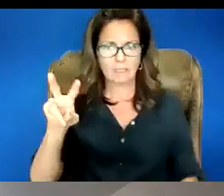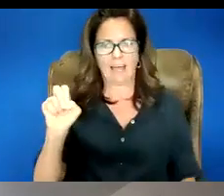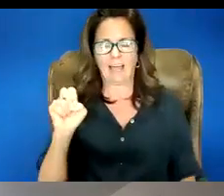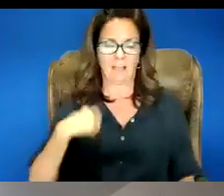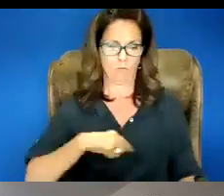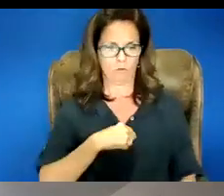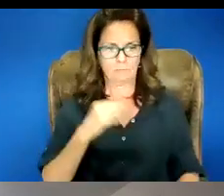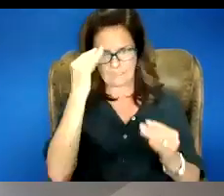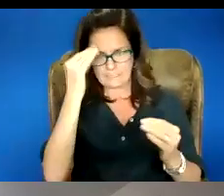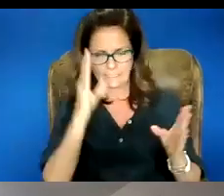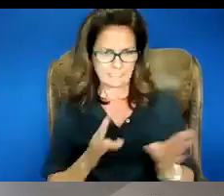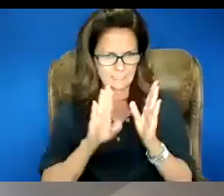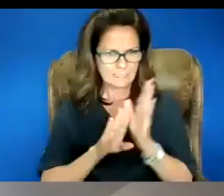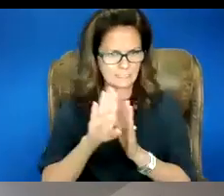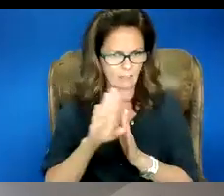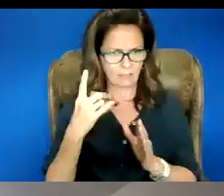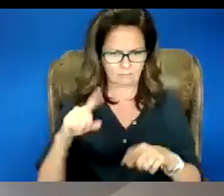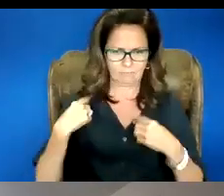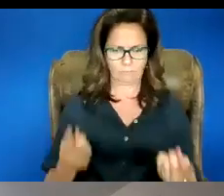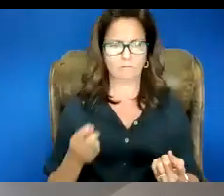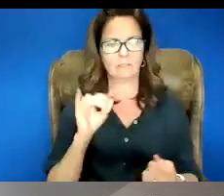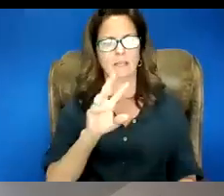some time. It's